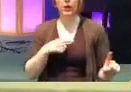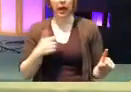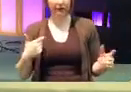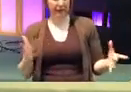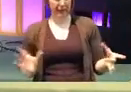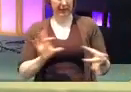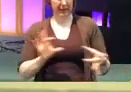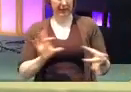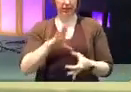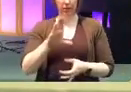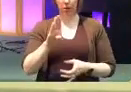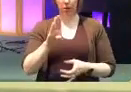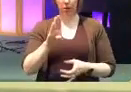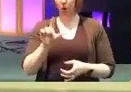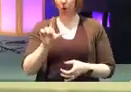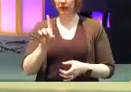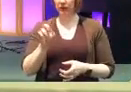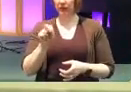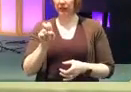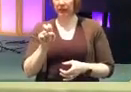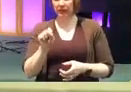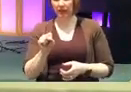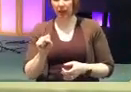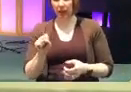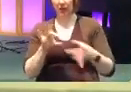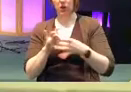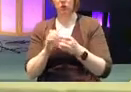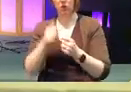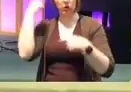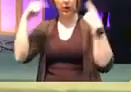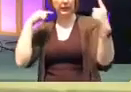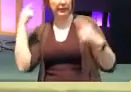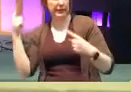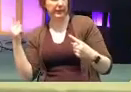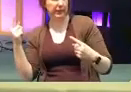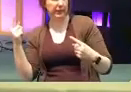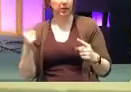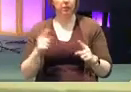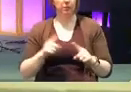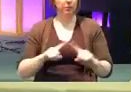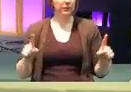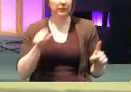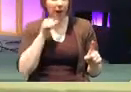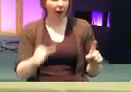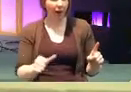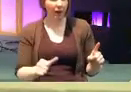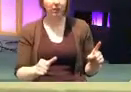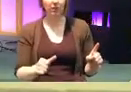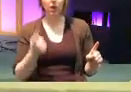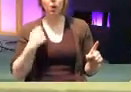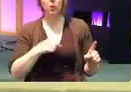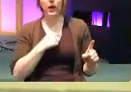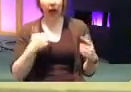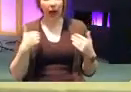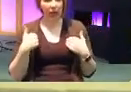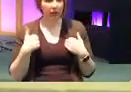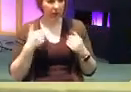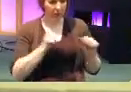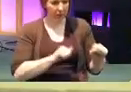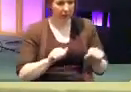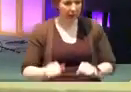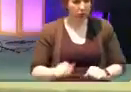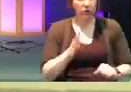and obnoxiousness. And we talked about this before, is absolutely we have a responsibility to speak the truth in love.